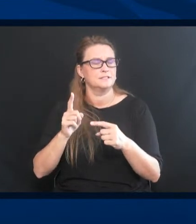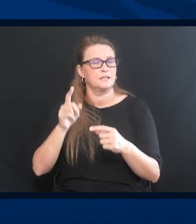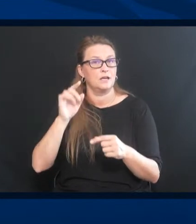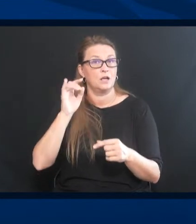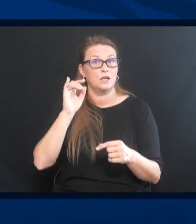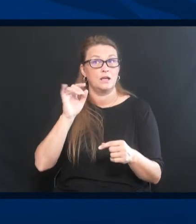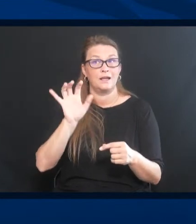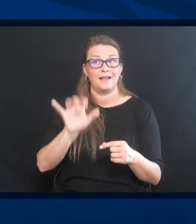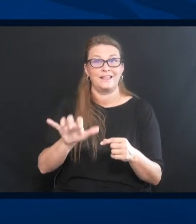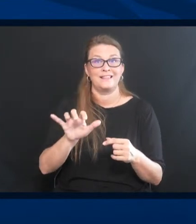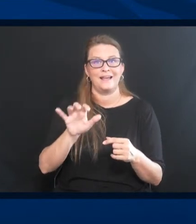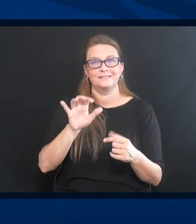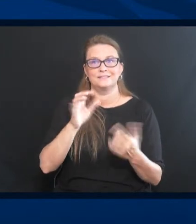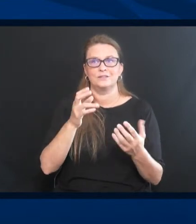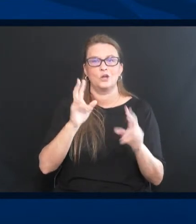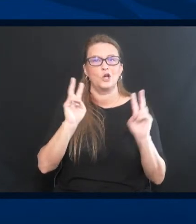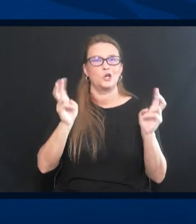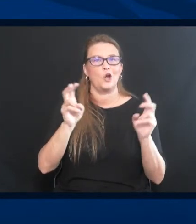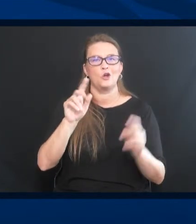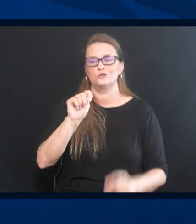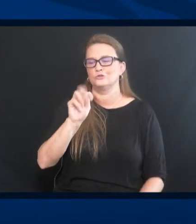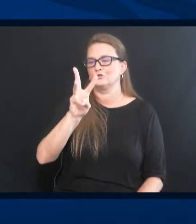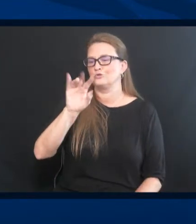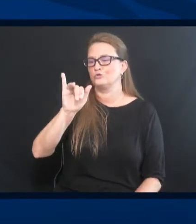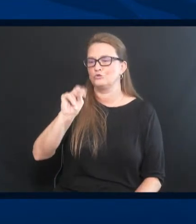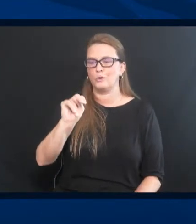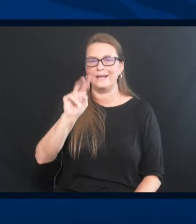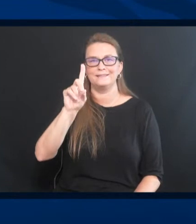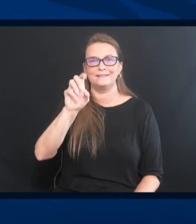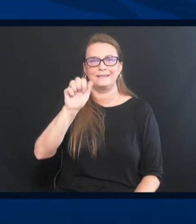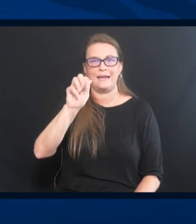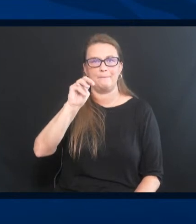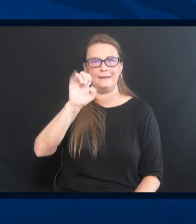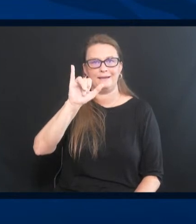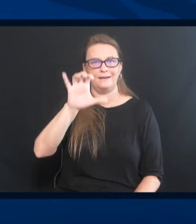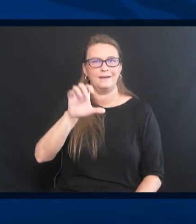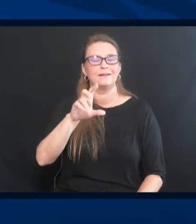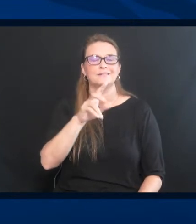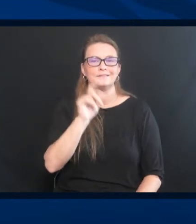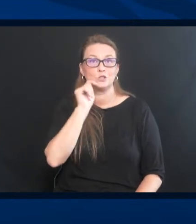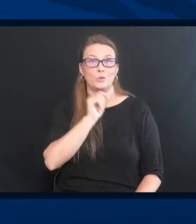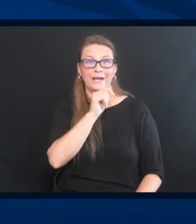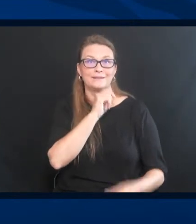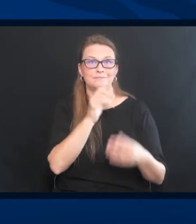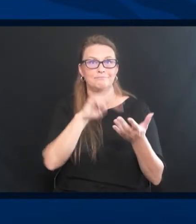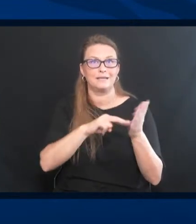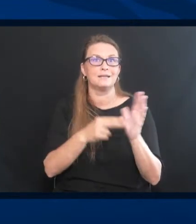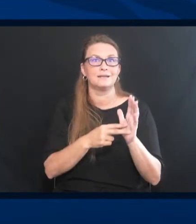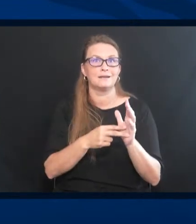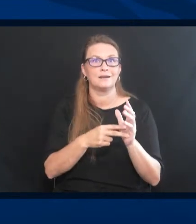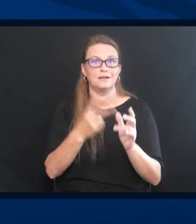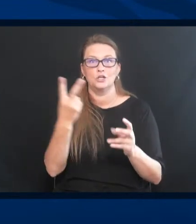of the twin-demic, I think it's being called? And when you talk about